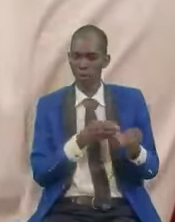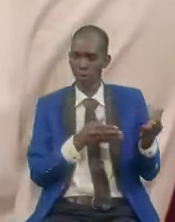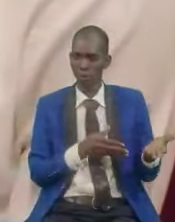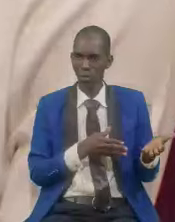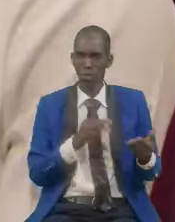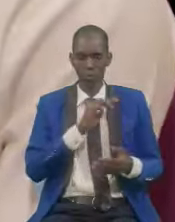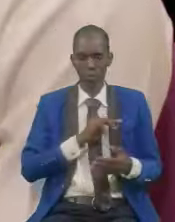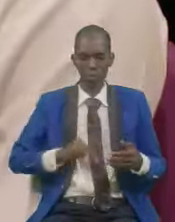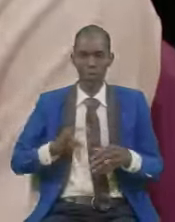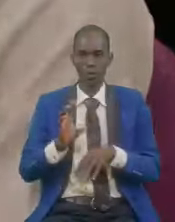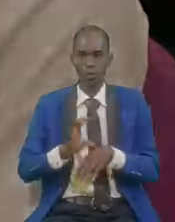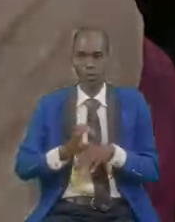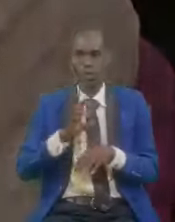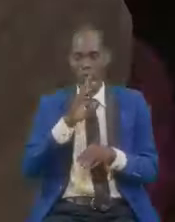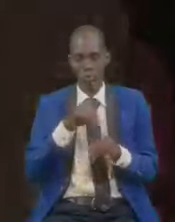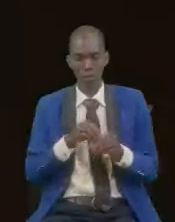members of churches,